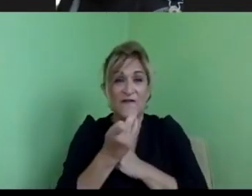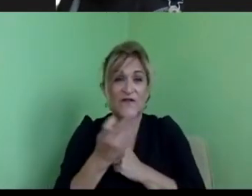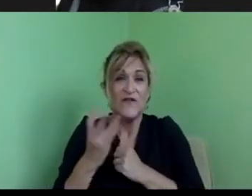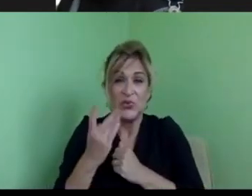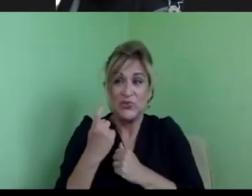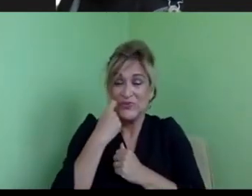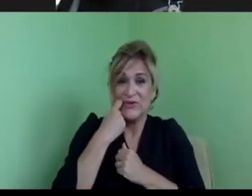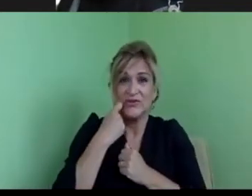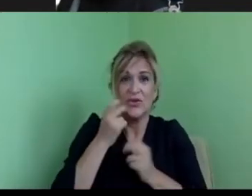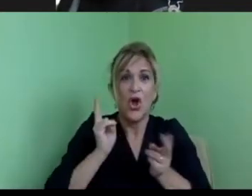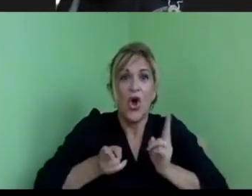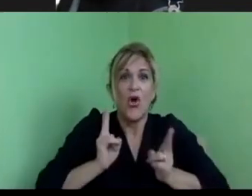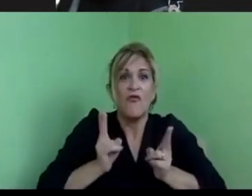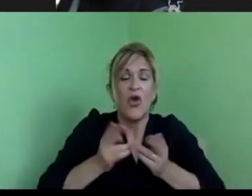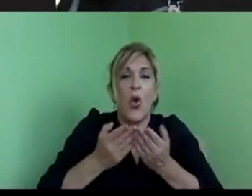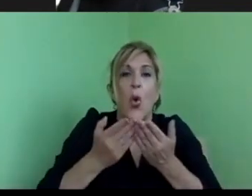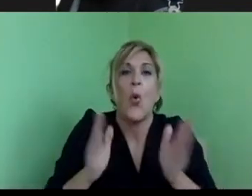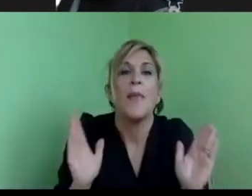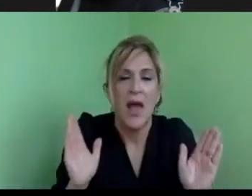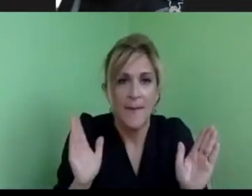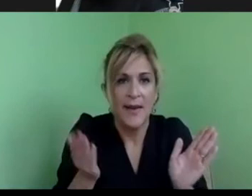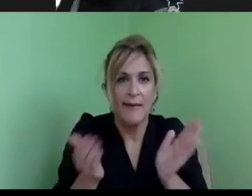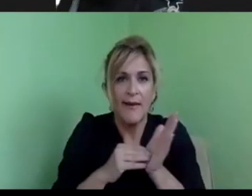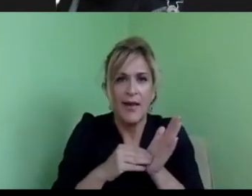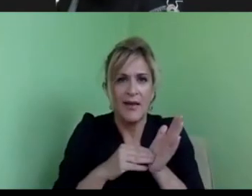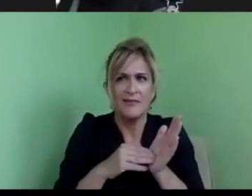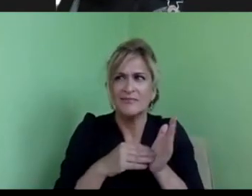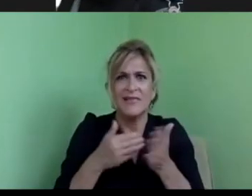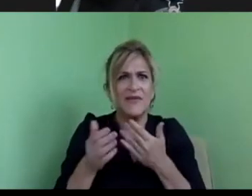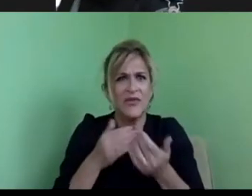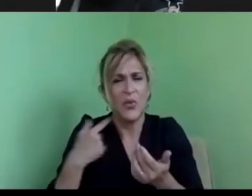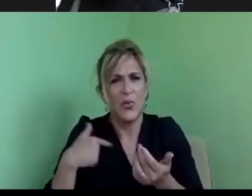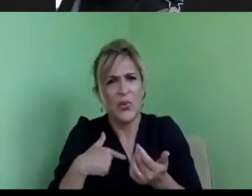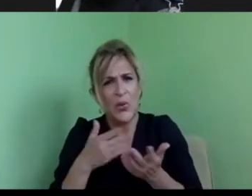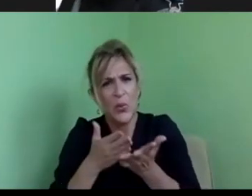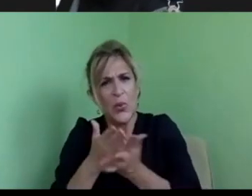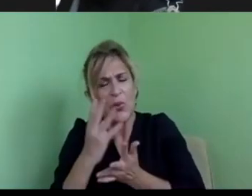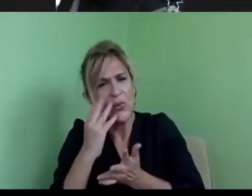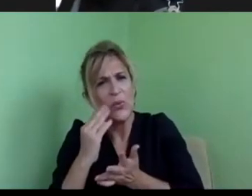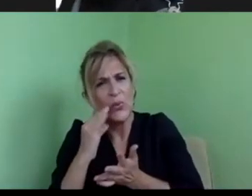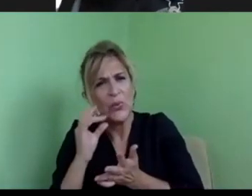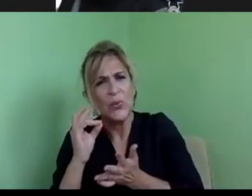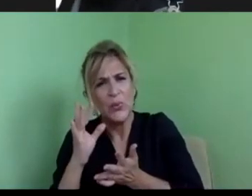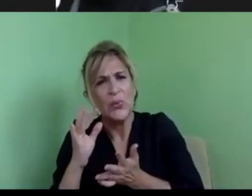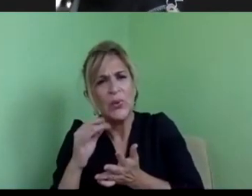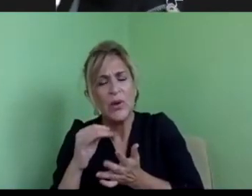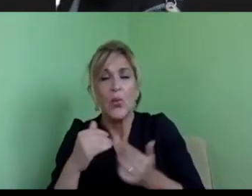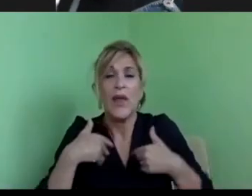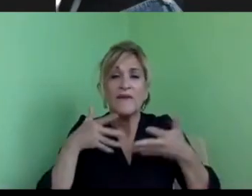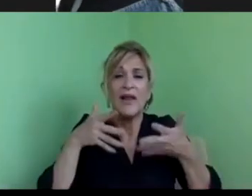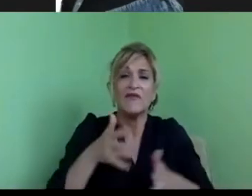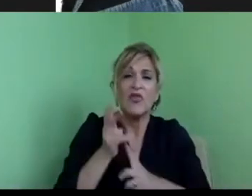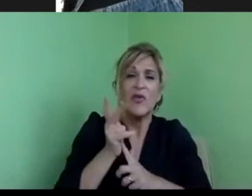including by willfully forgetting what we have just been through uh we only have about three minutes to answer this so